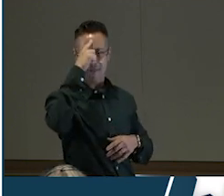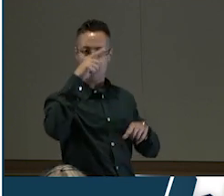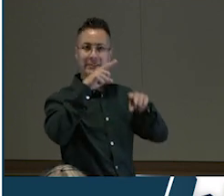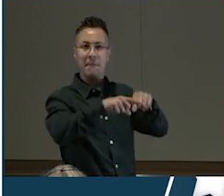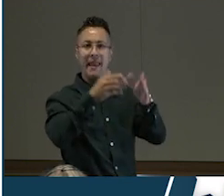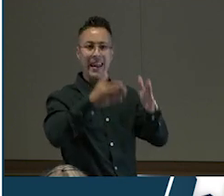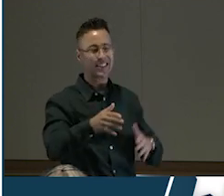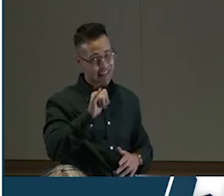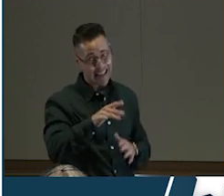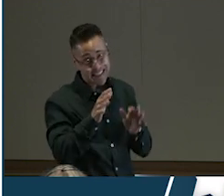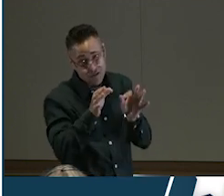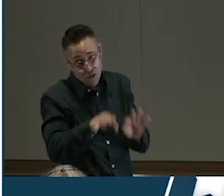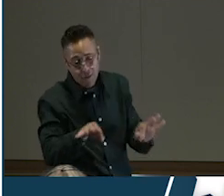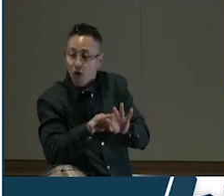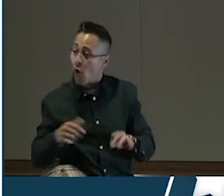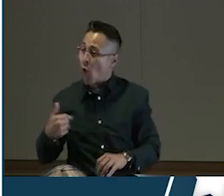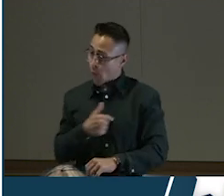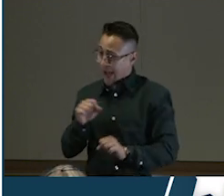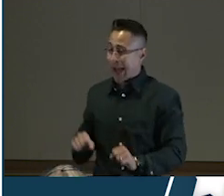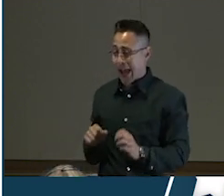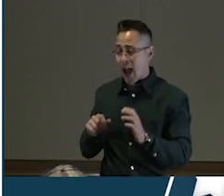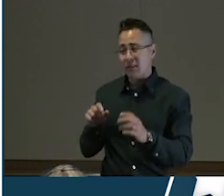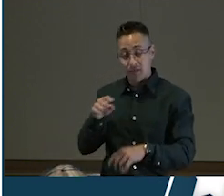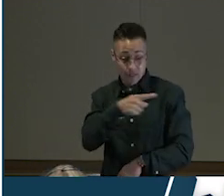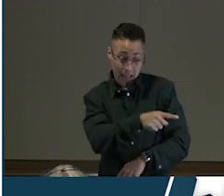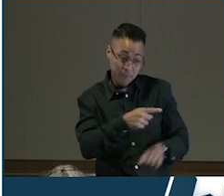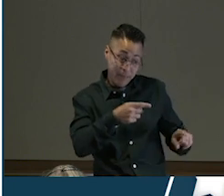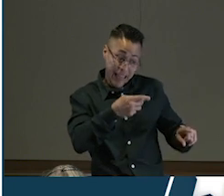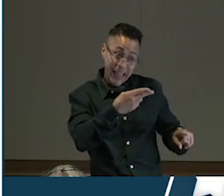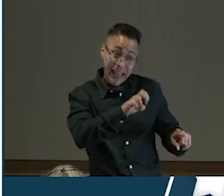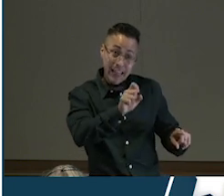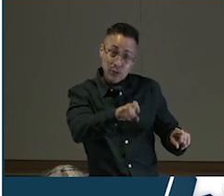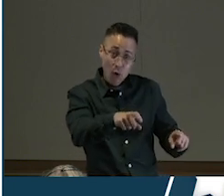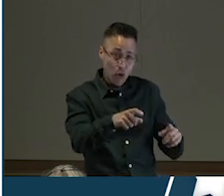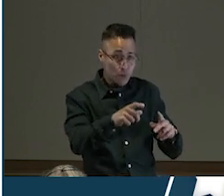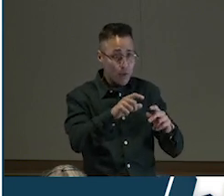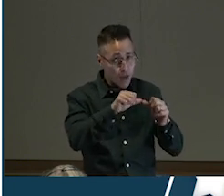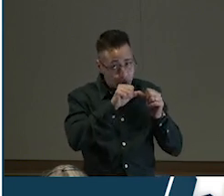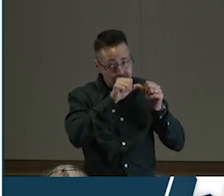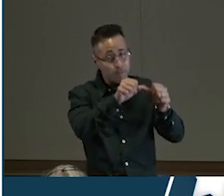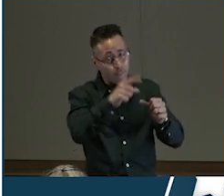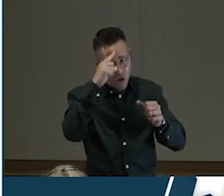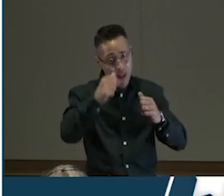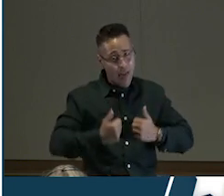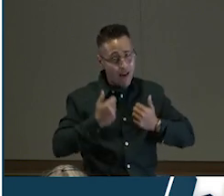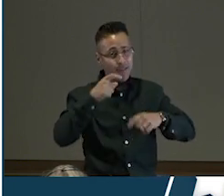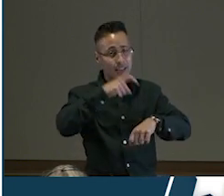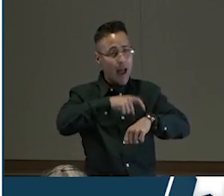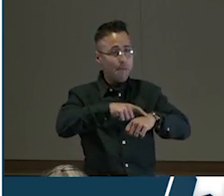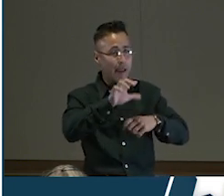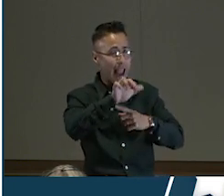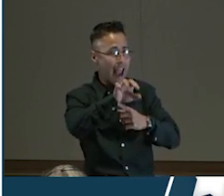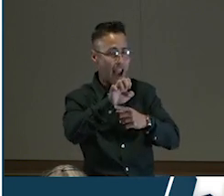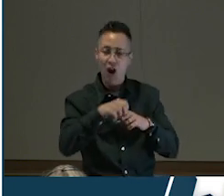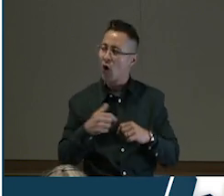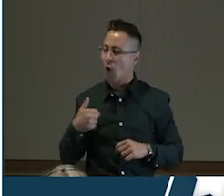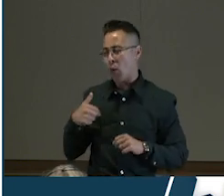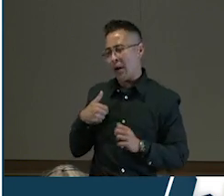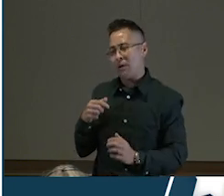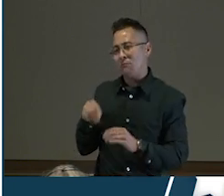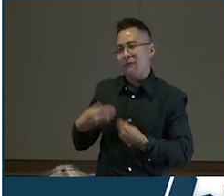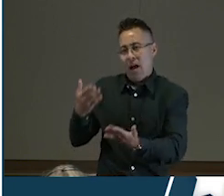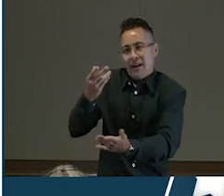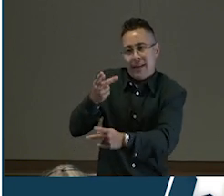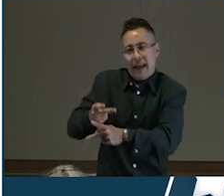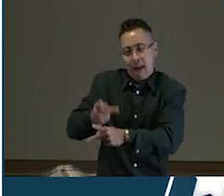Kind of critical. we can quantify it. If you're like, he's supposed to be responsible for lifetime care, we can quantify those things, exactly, right? Because what is